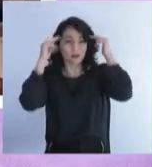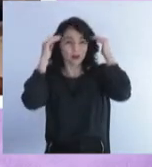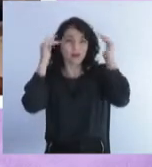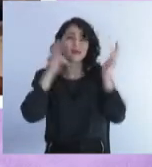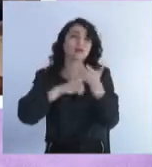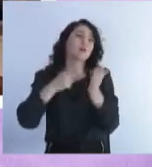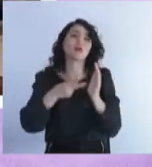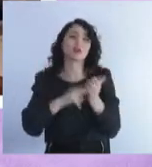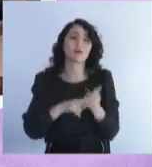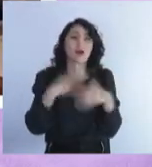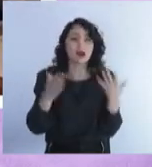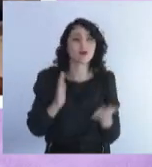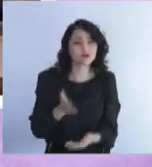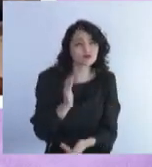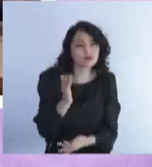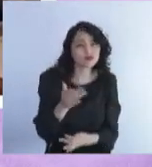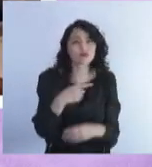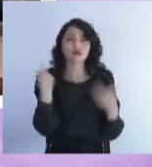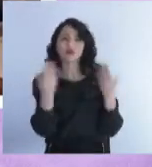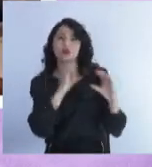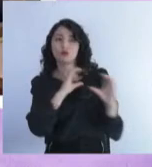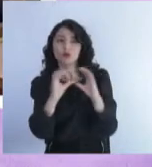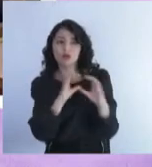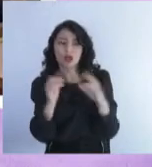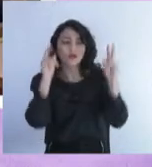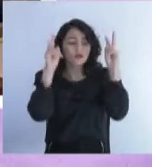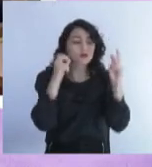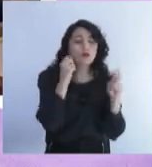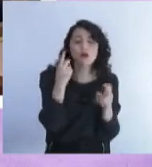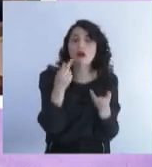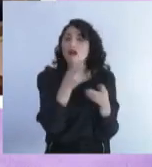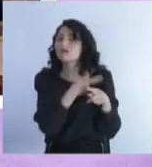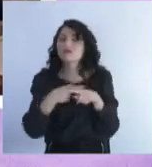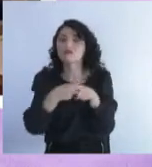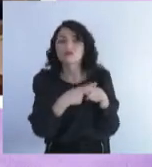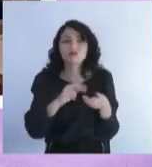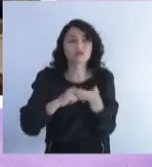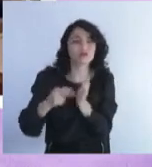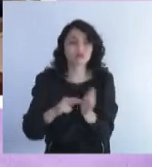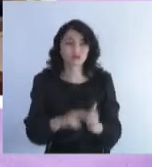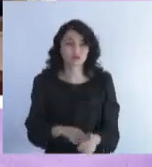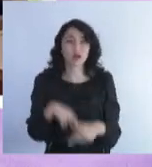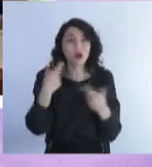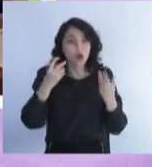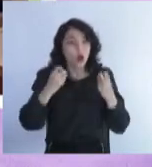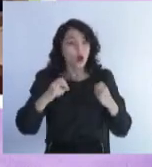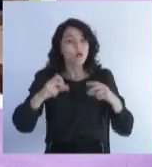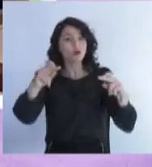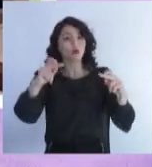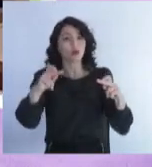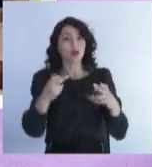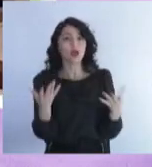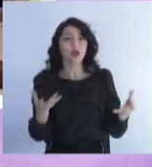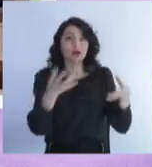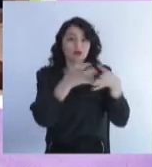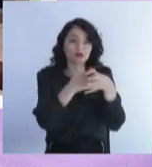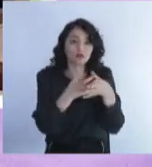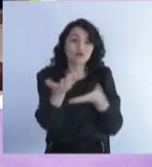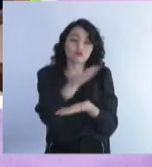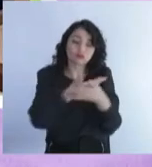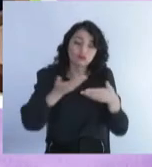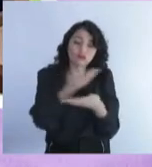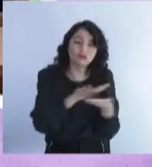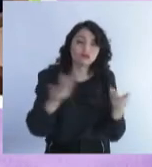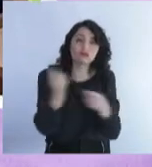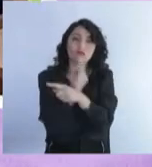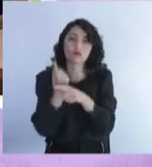that you continue to reflect on these issues and their effect on our society, and that you're having the opportunity to have your group be